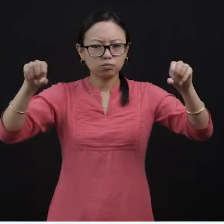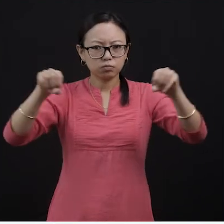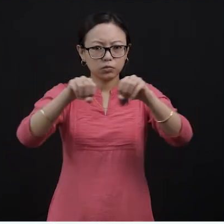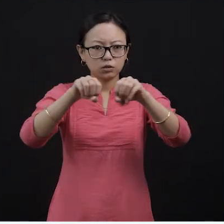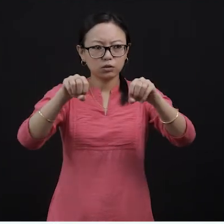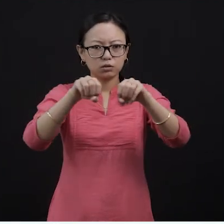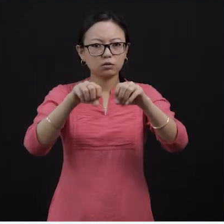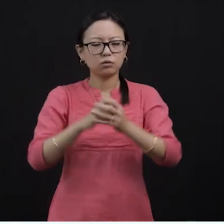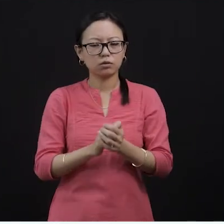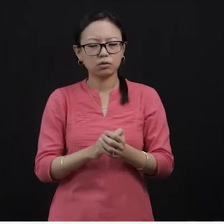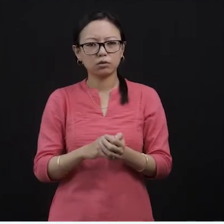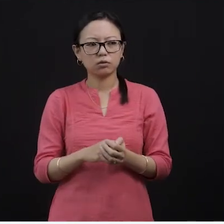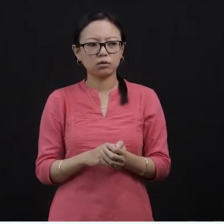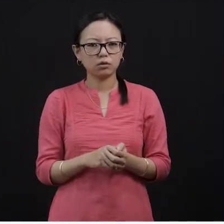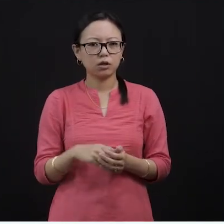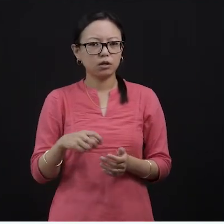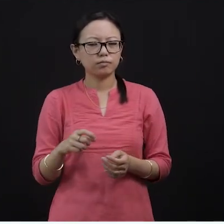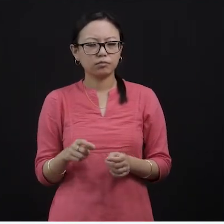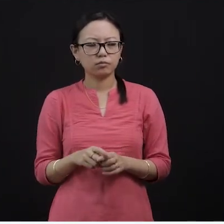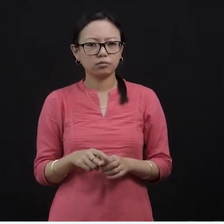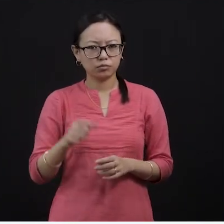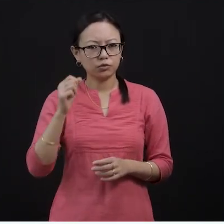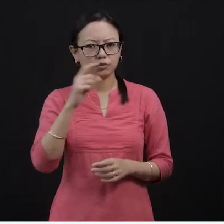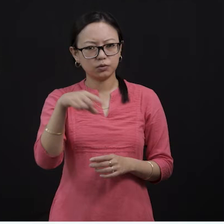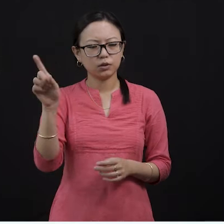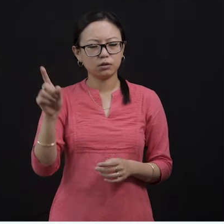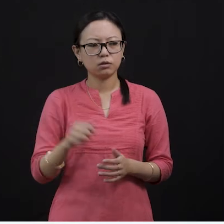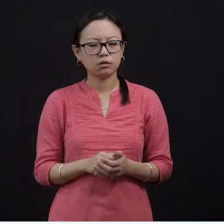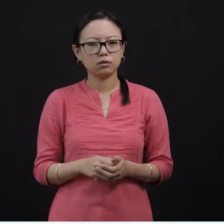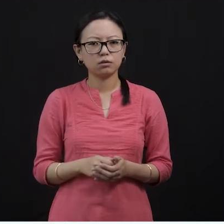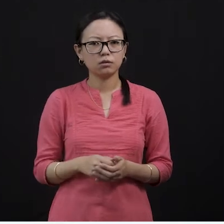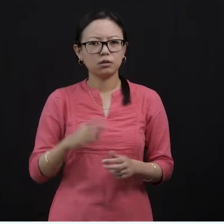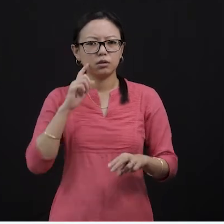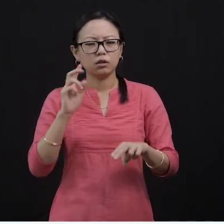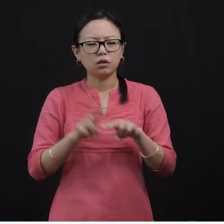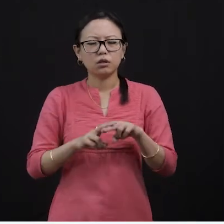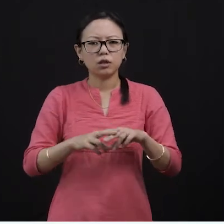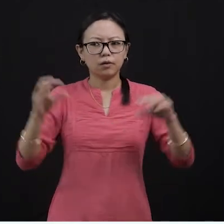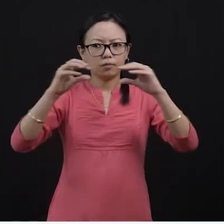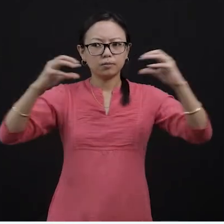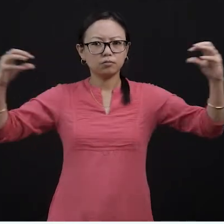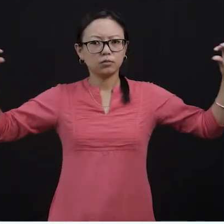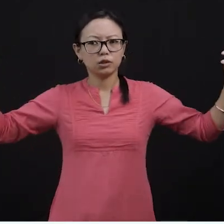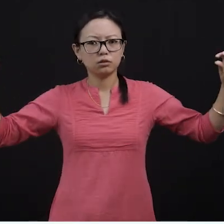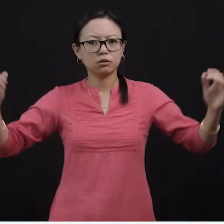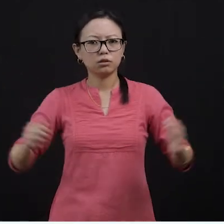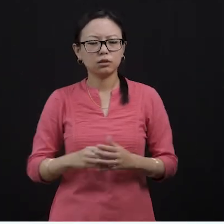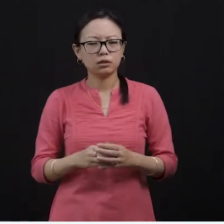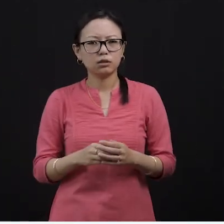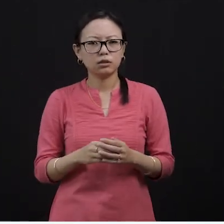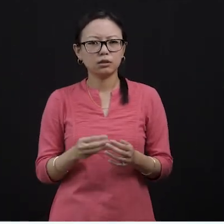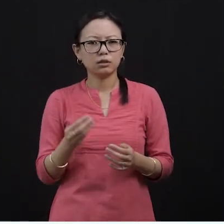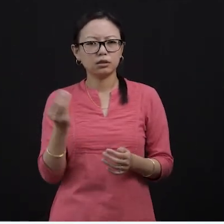Okay? And the magnetic field become lesser when you take the magnet far apart, right? That means the